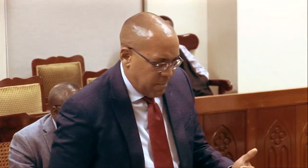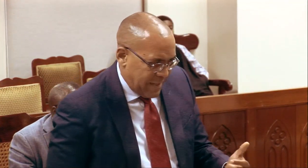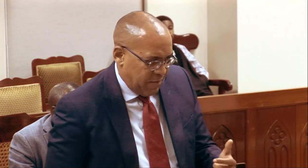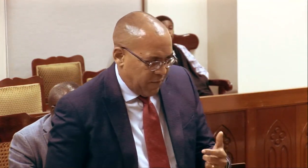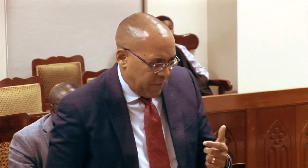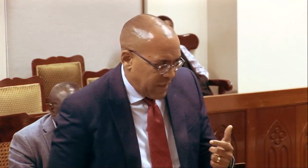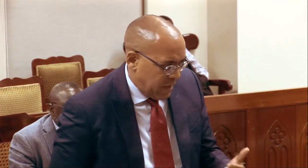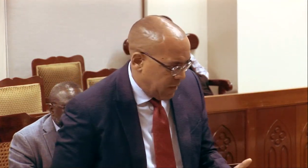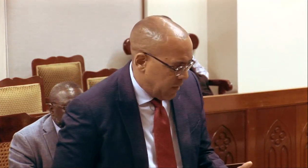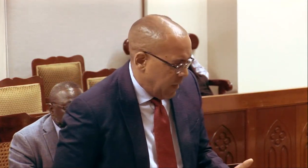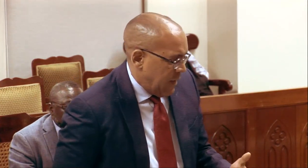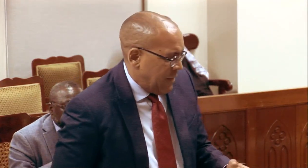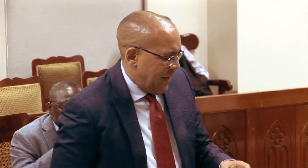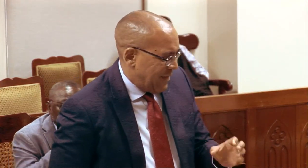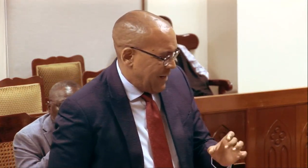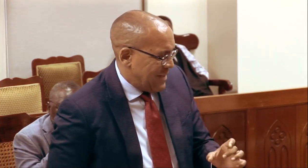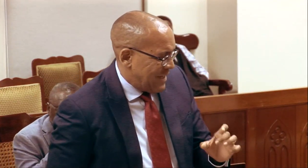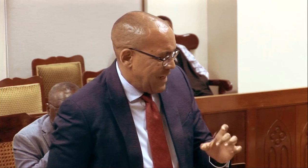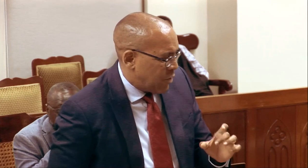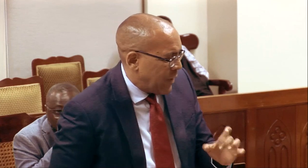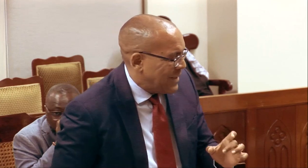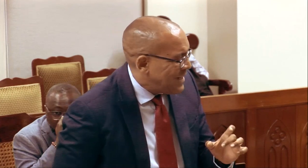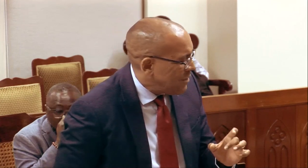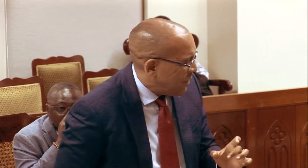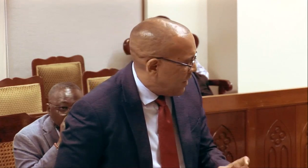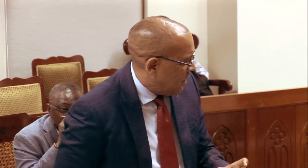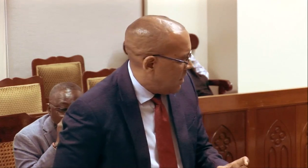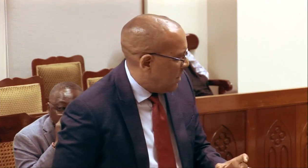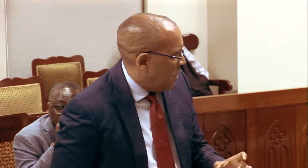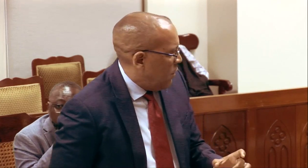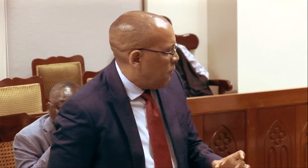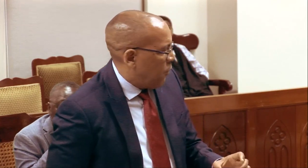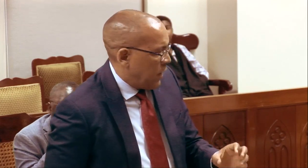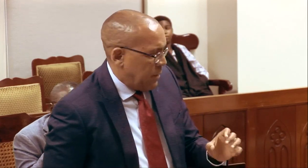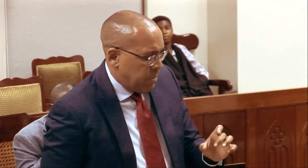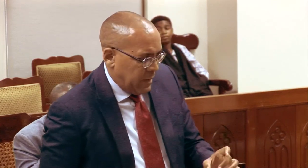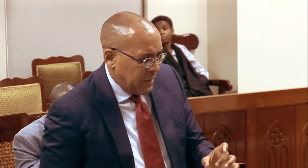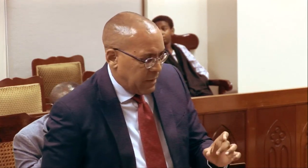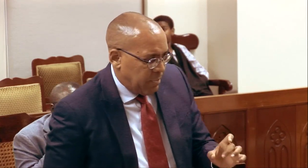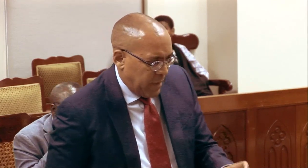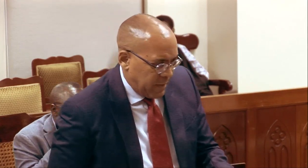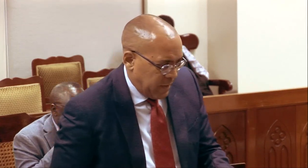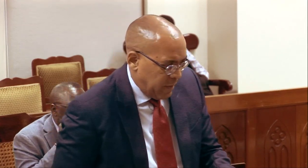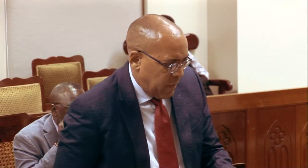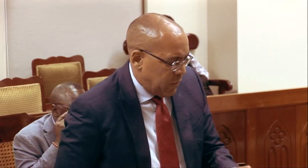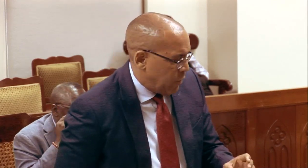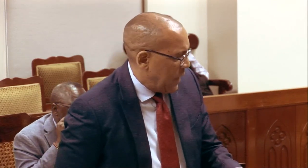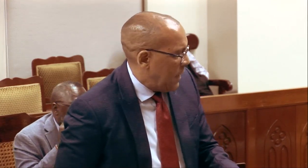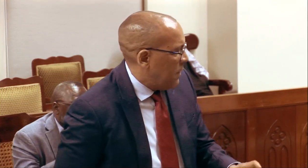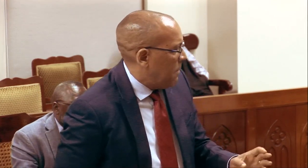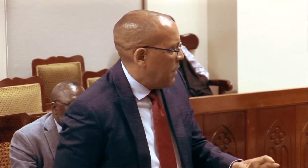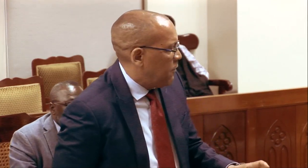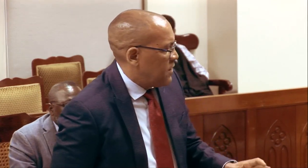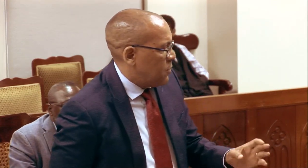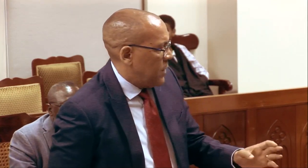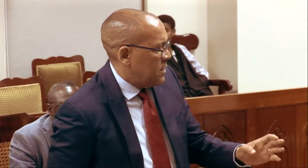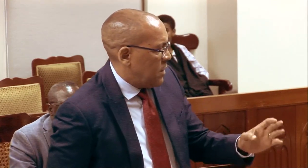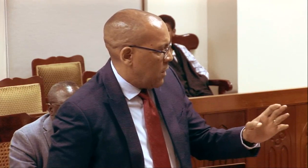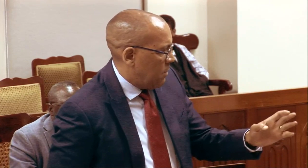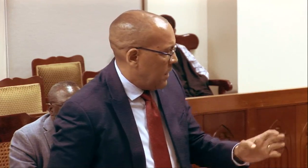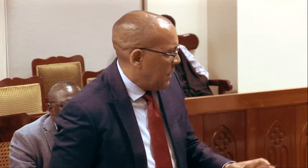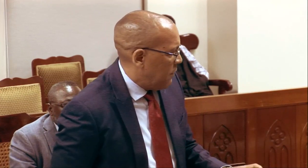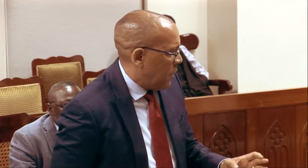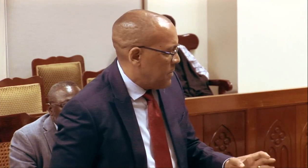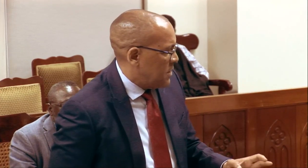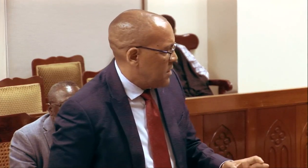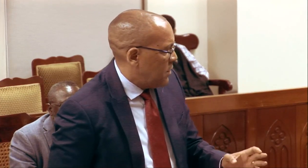sir, made it very clear that there is a criteria for a political party to get the benefits to which the